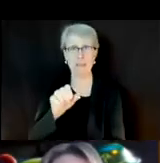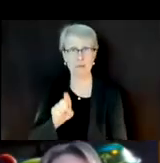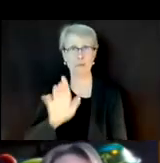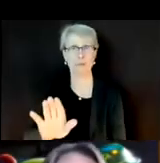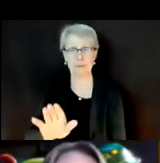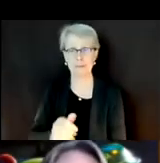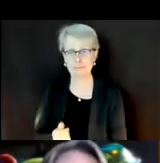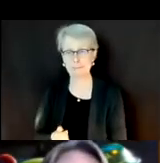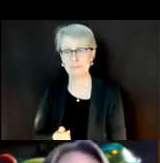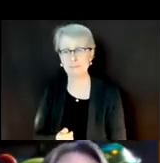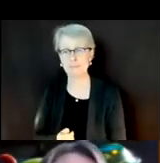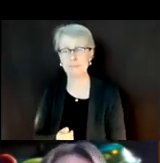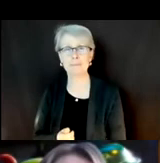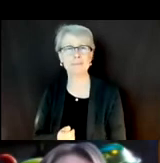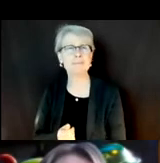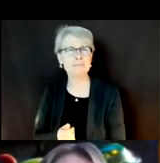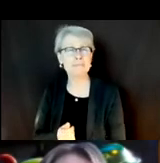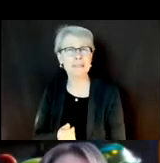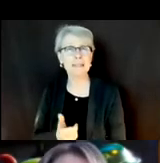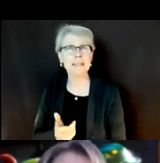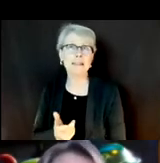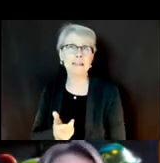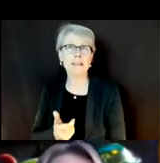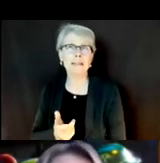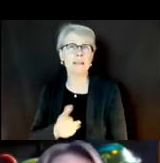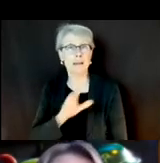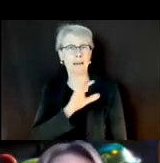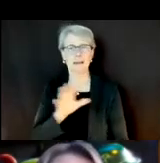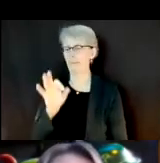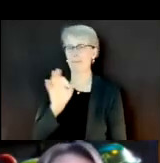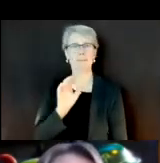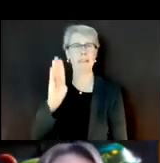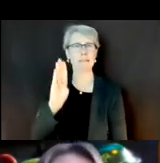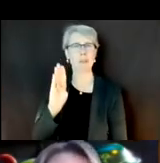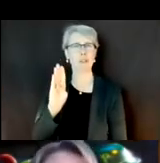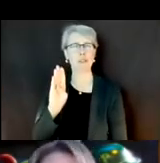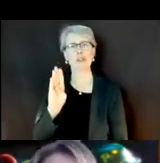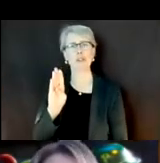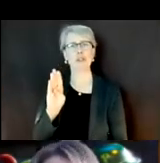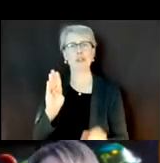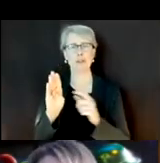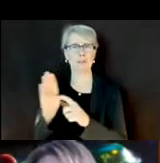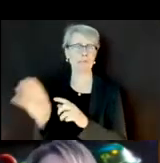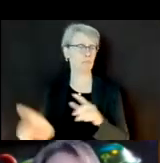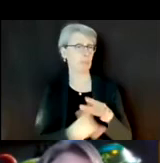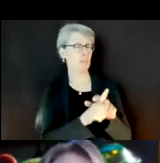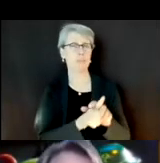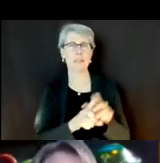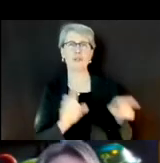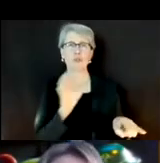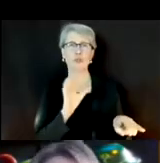are. So you rarely will see, a Facebook page show up in search results, but Twitter and